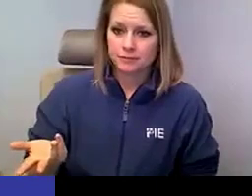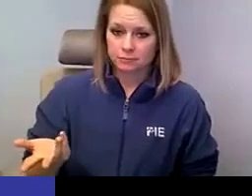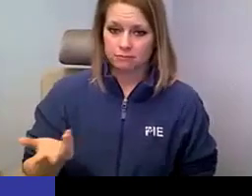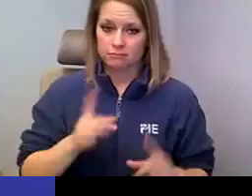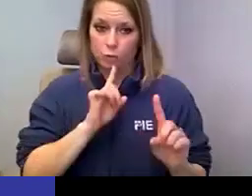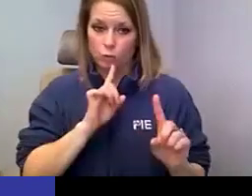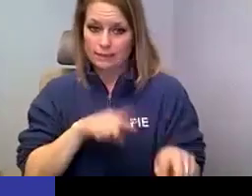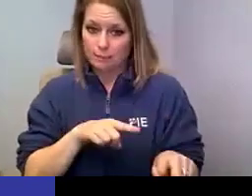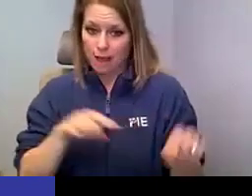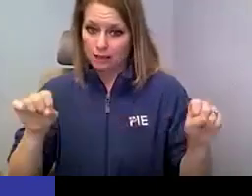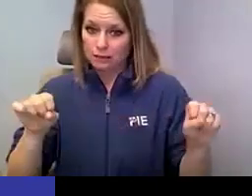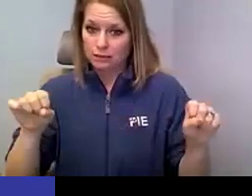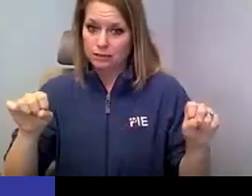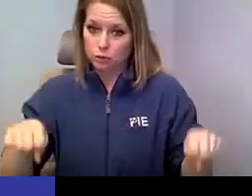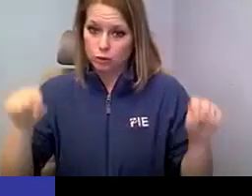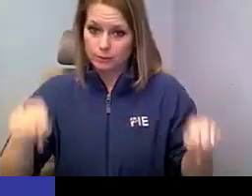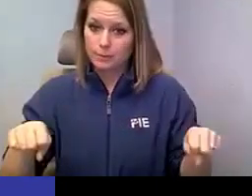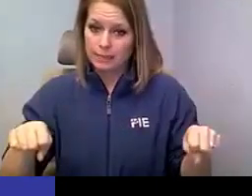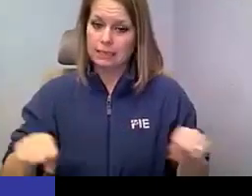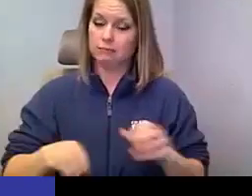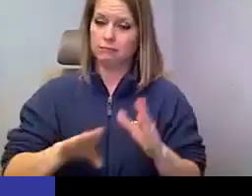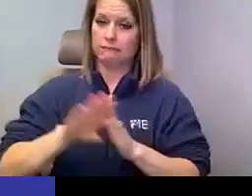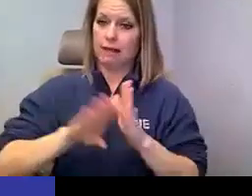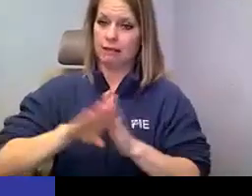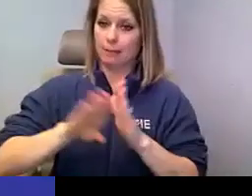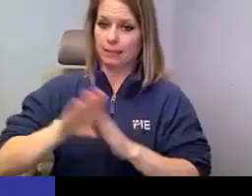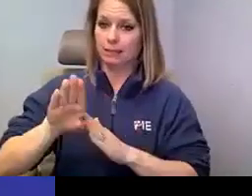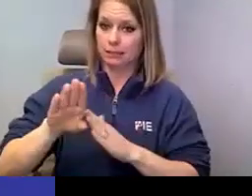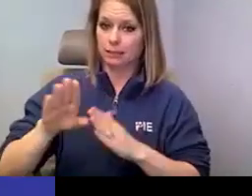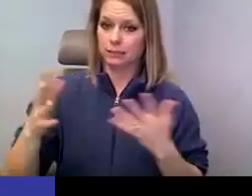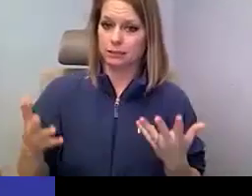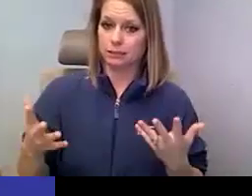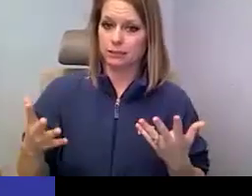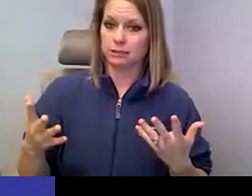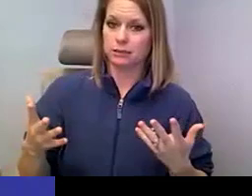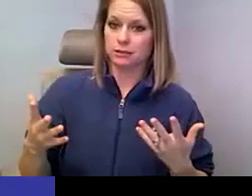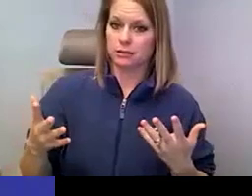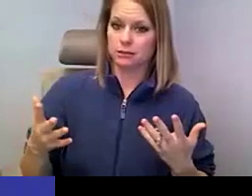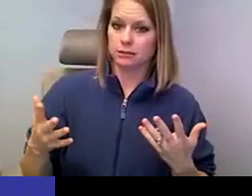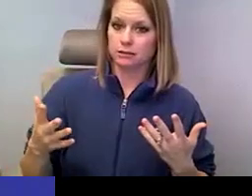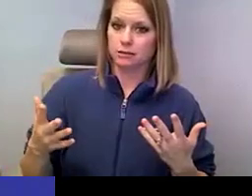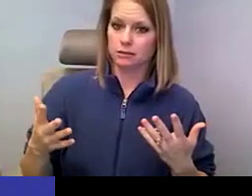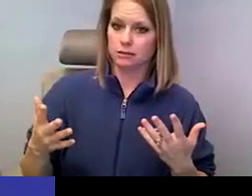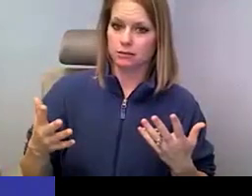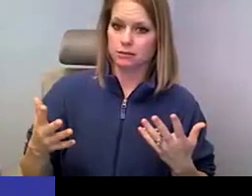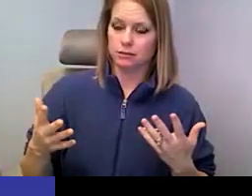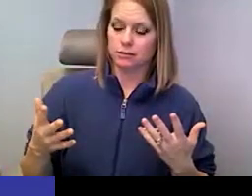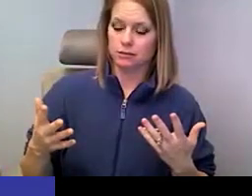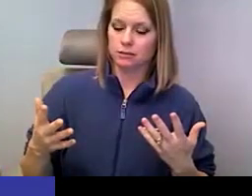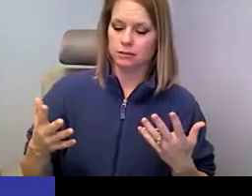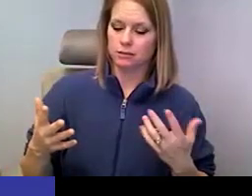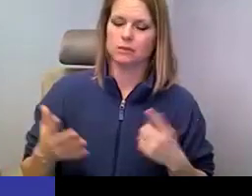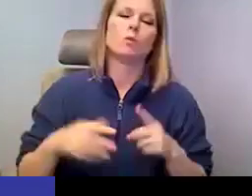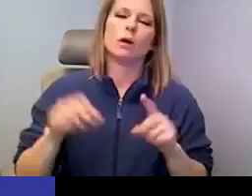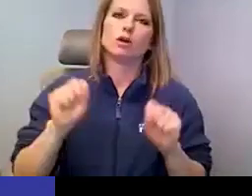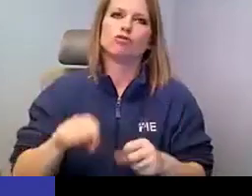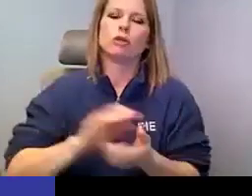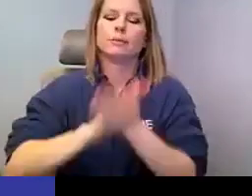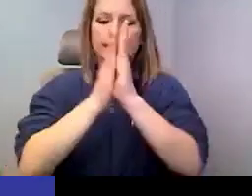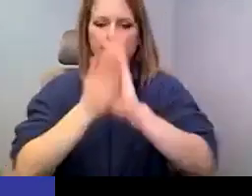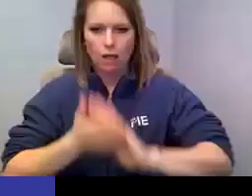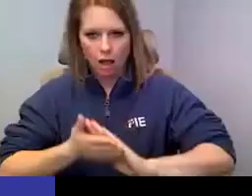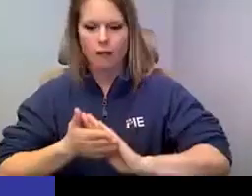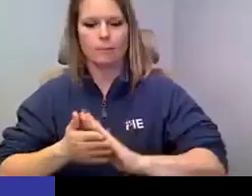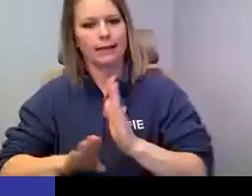be the development of, the trauma response could be development into emotional behavioral disability, but it also may